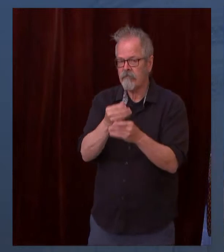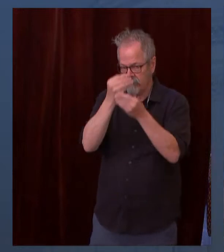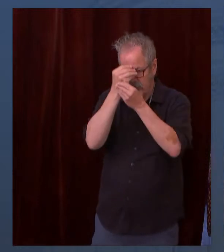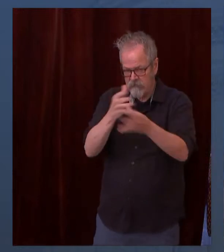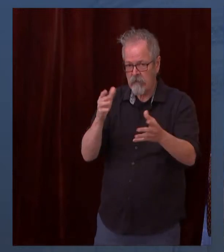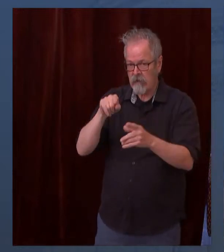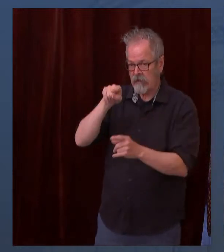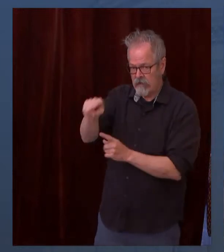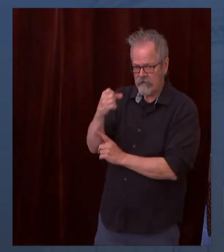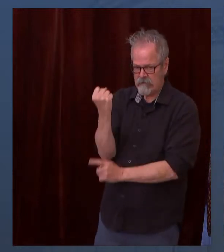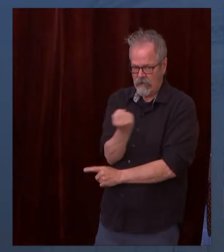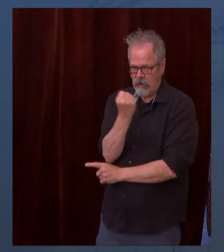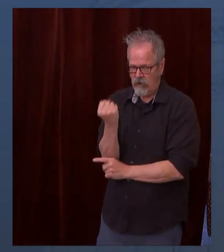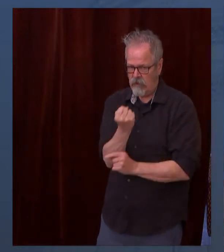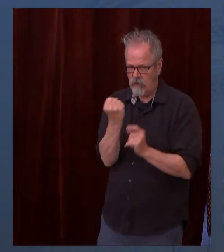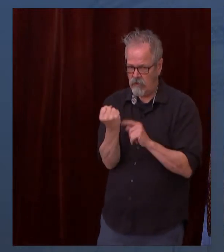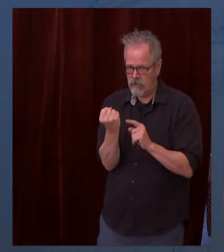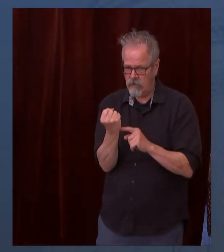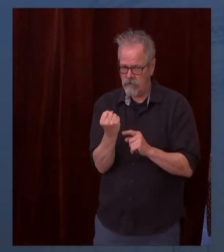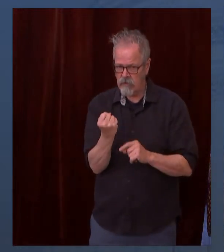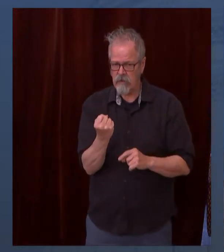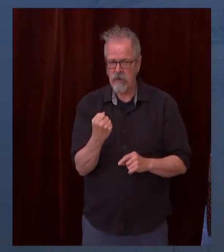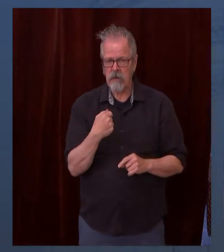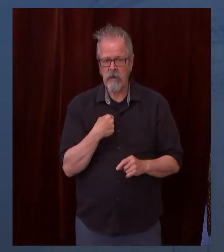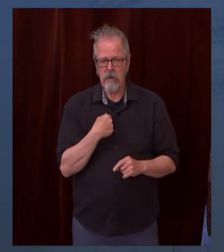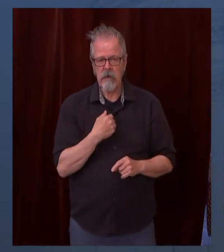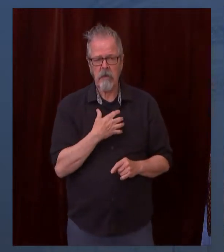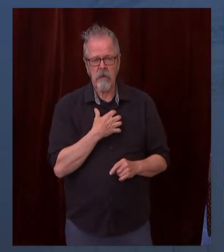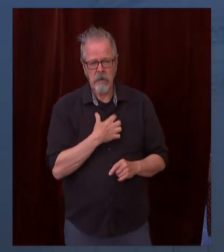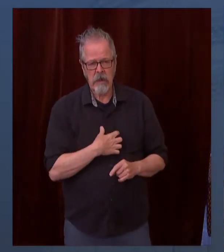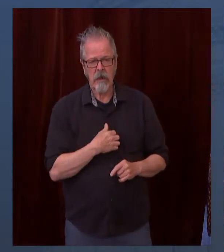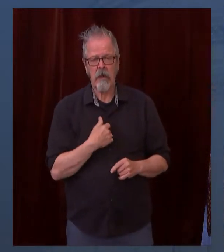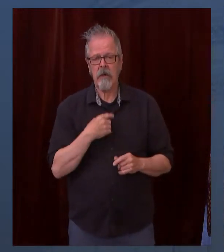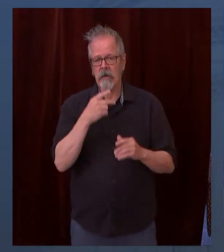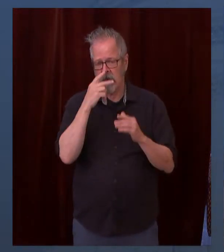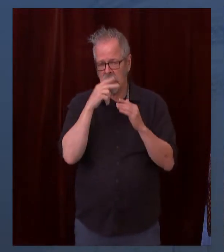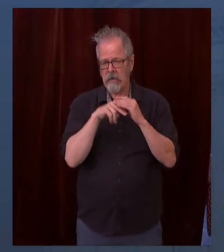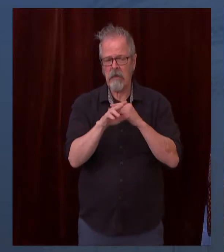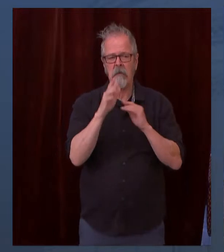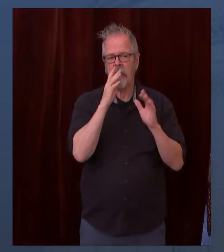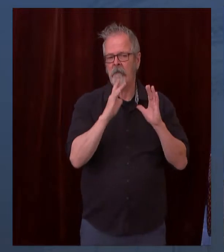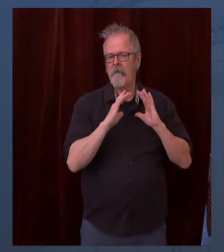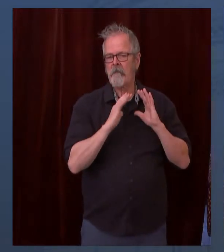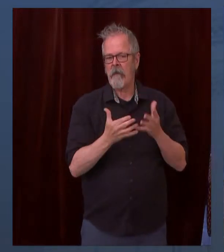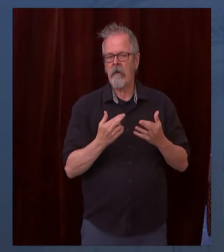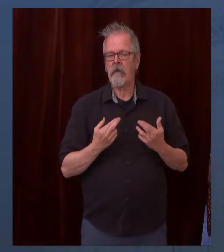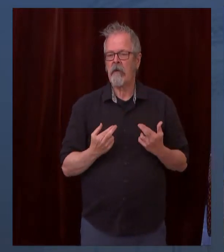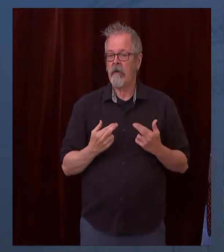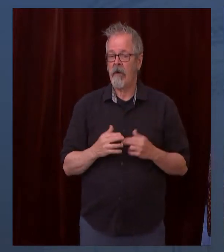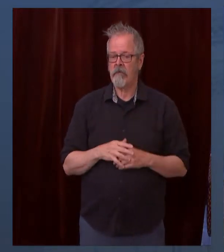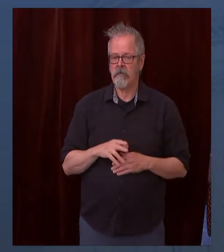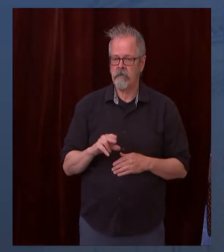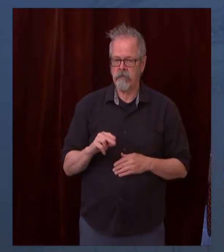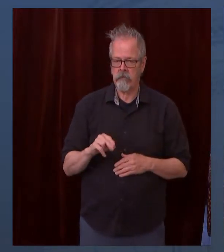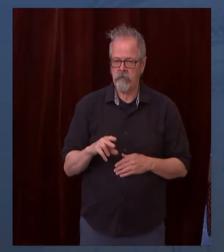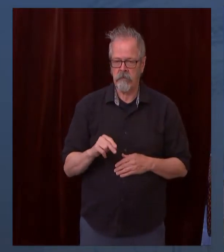I wanted to again show our vaccine locator. If we can put that up on the screen. Is that up on the screen yet there?